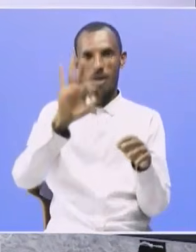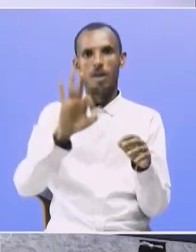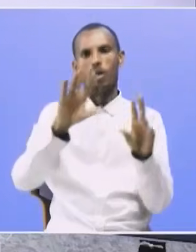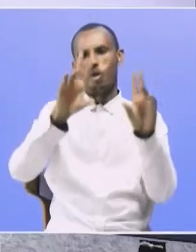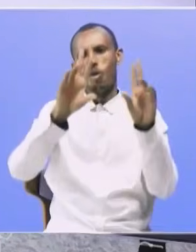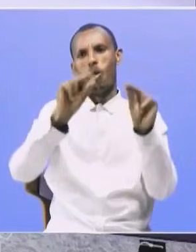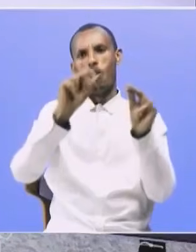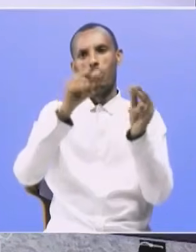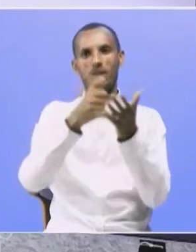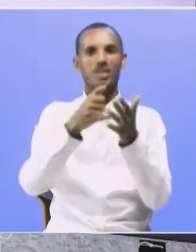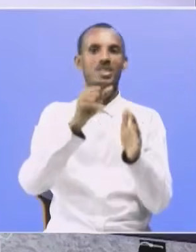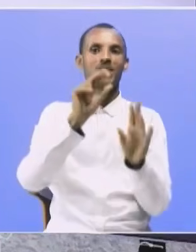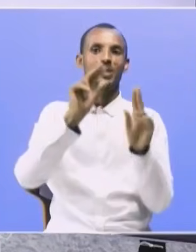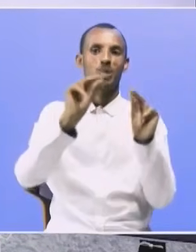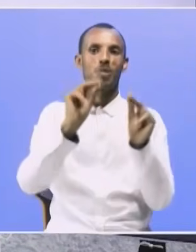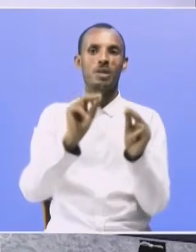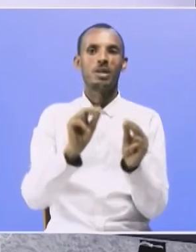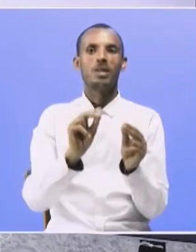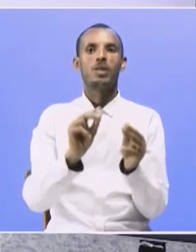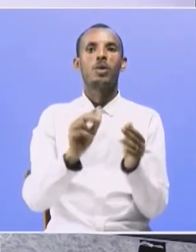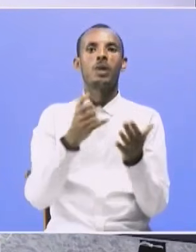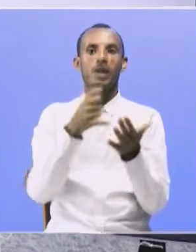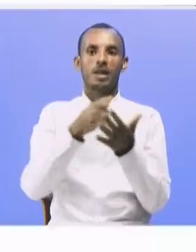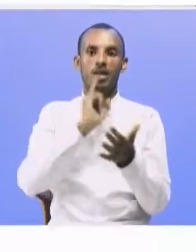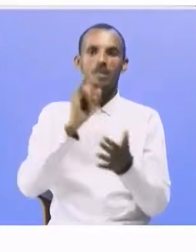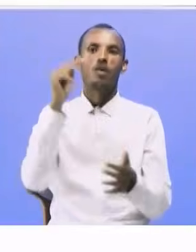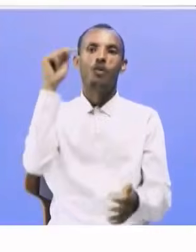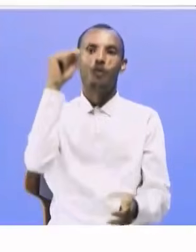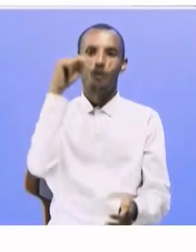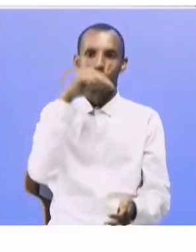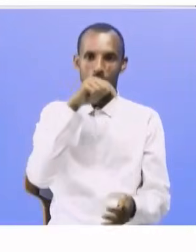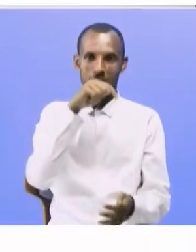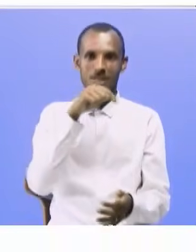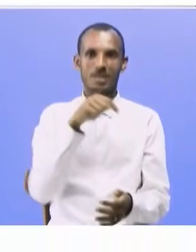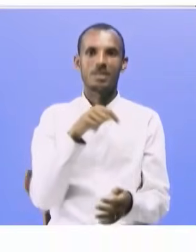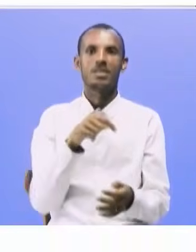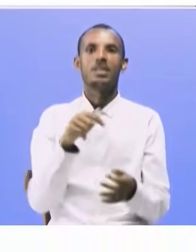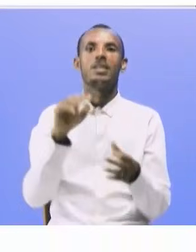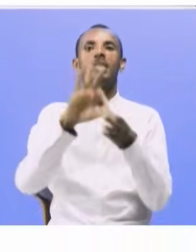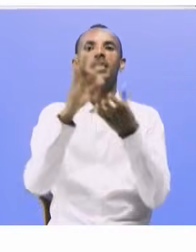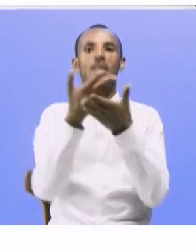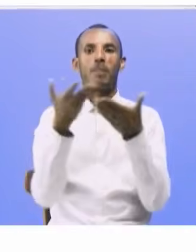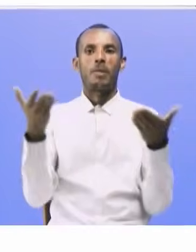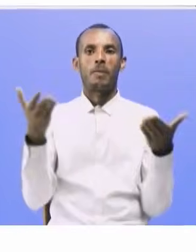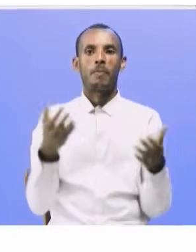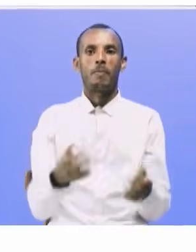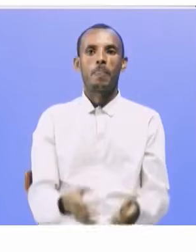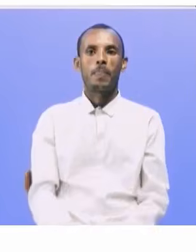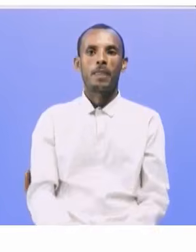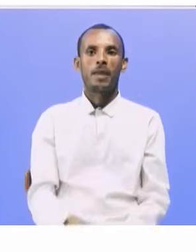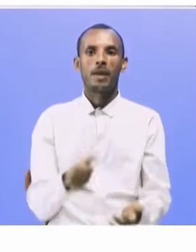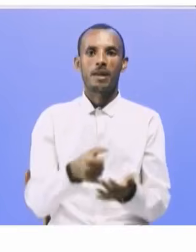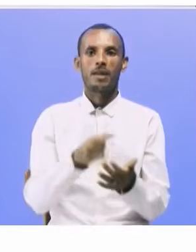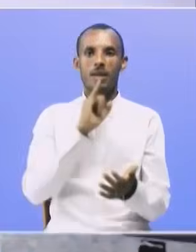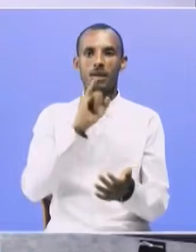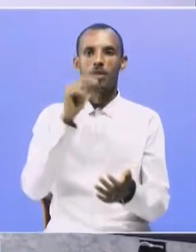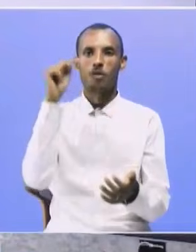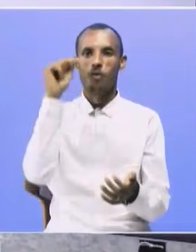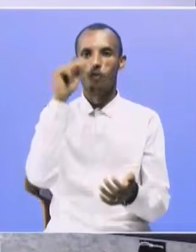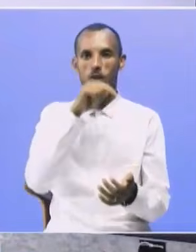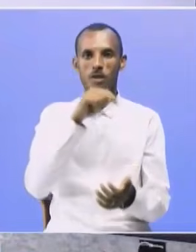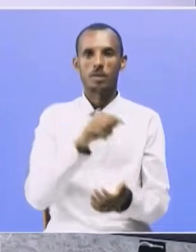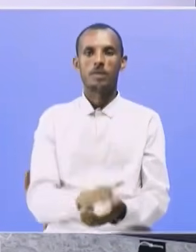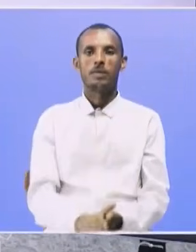found. Therefore, this is wrong statement. So here, this one it is. It's false. It's